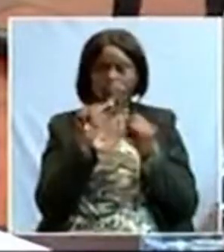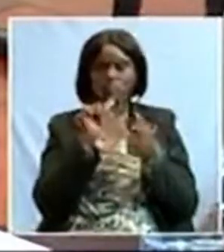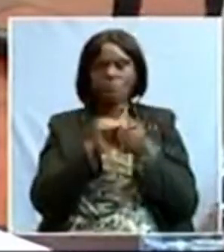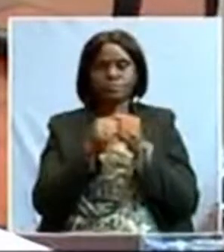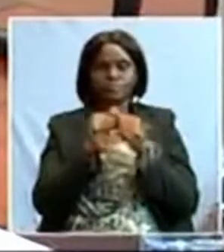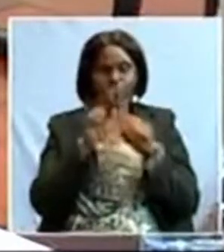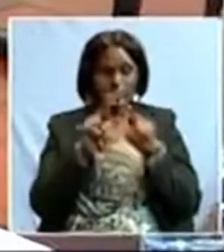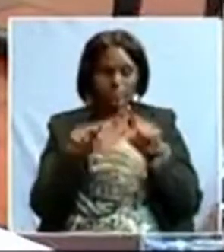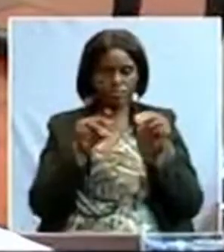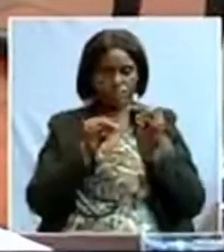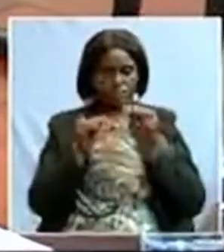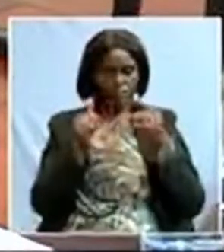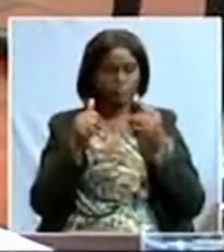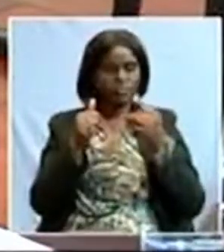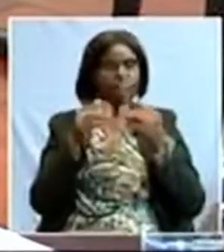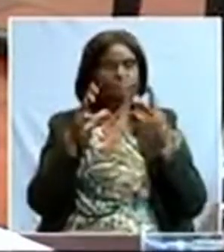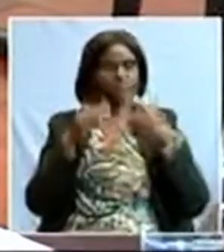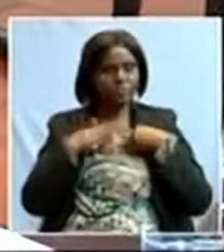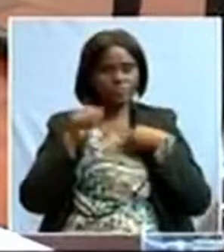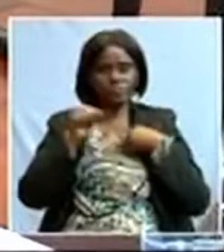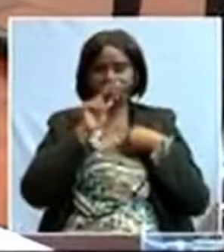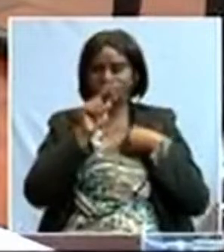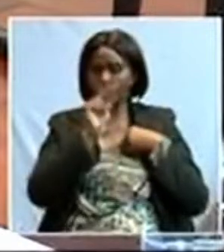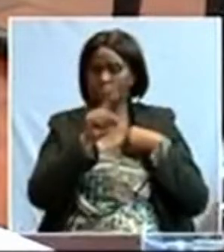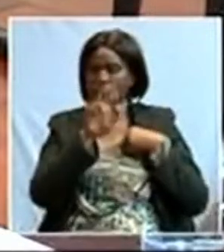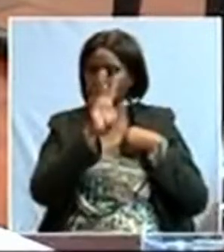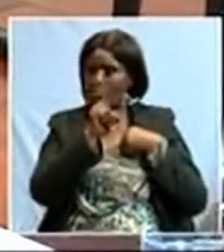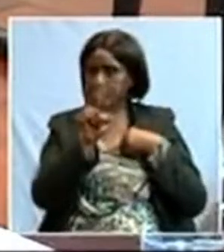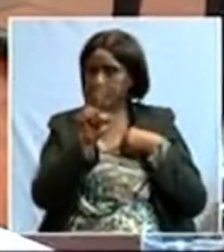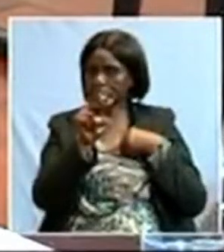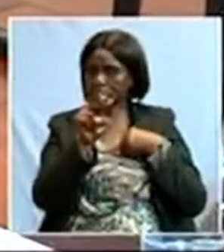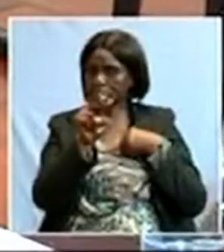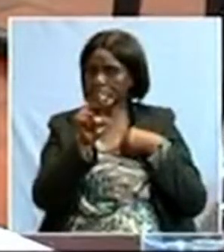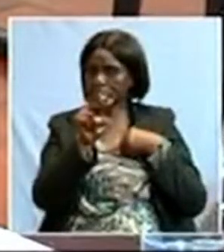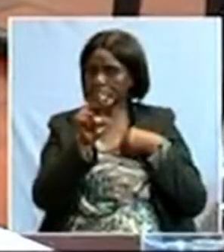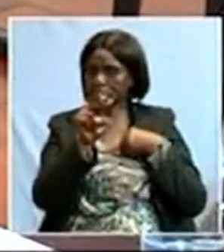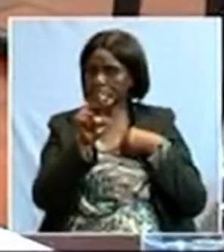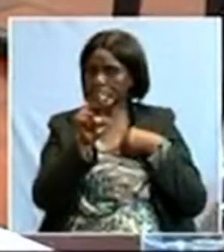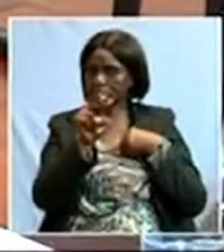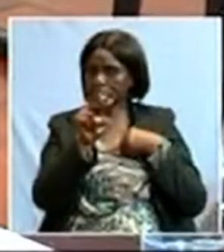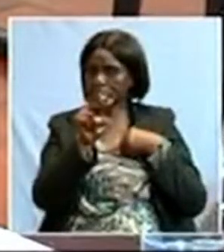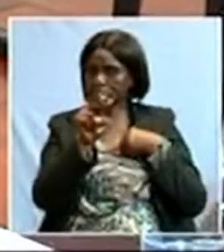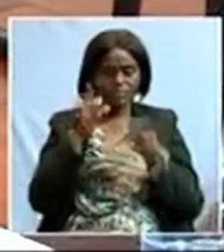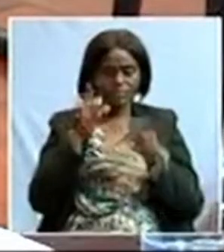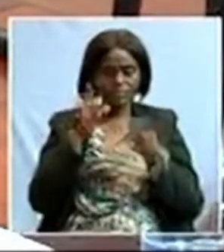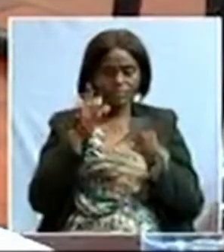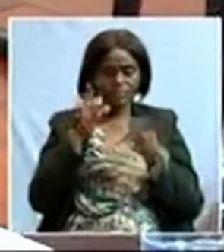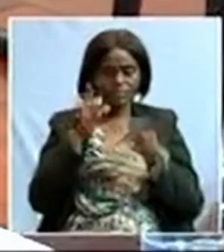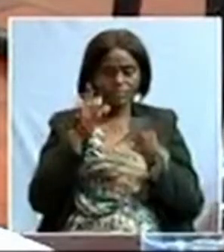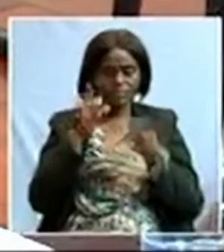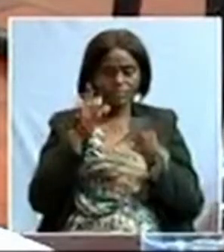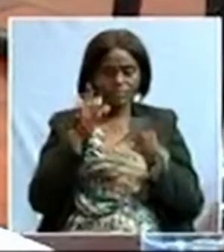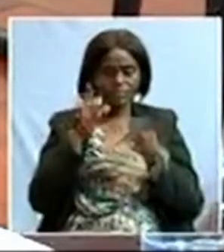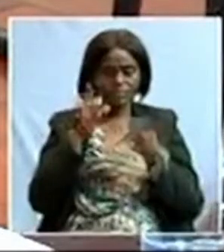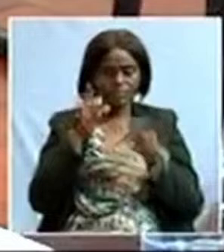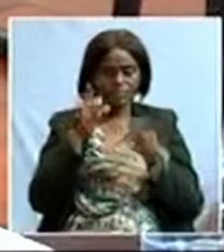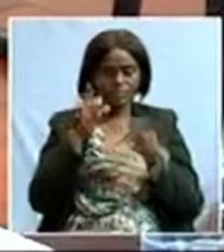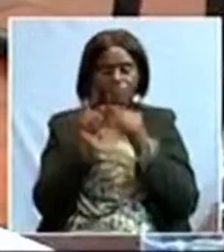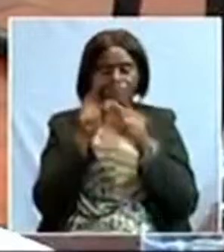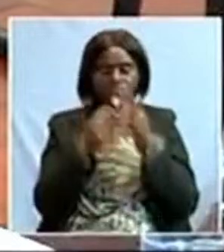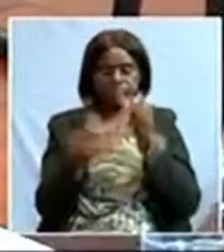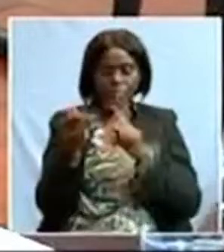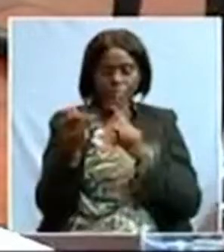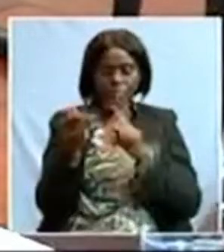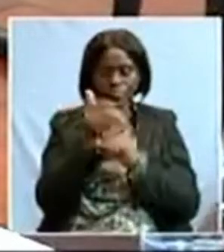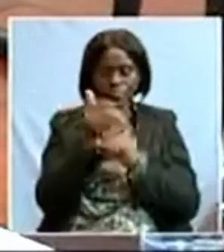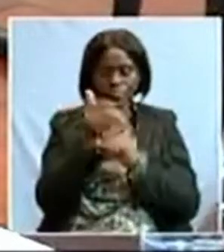query. Chair, management wishes to acknowledge the auditor's observation and regrets the variance on the target and what was achieved